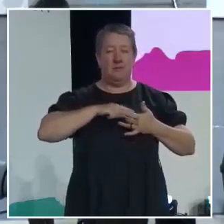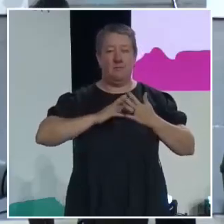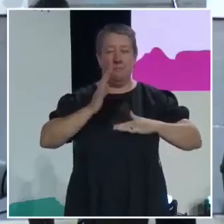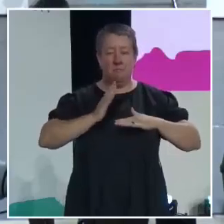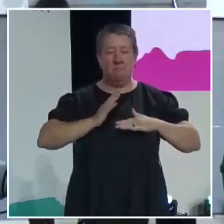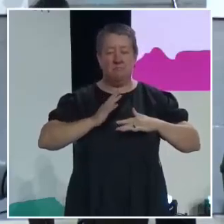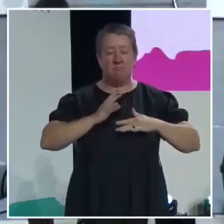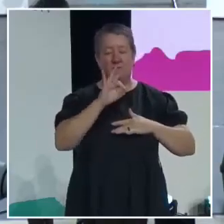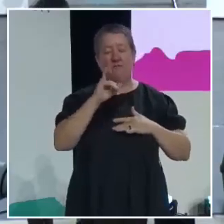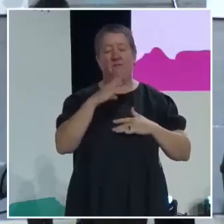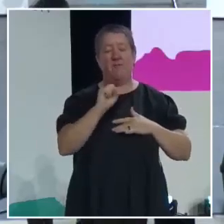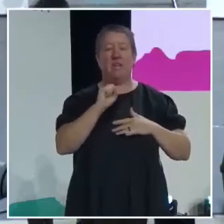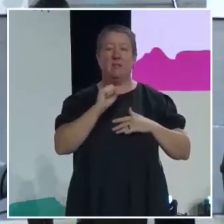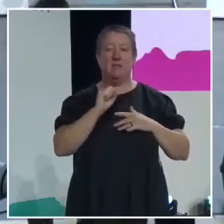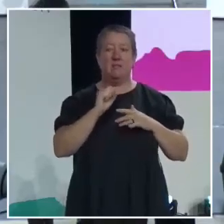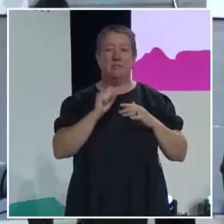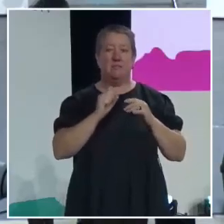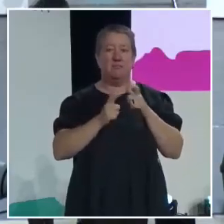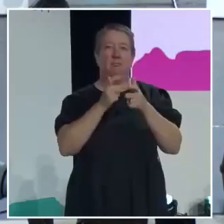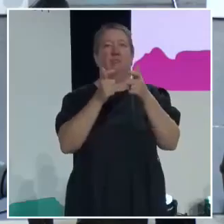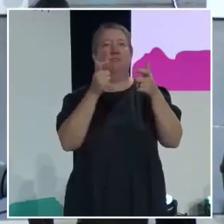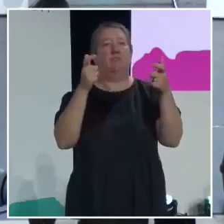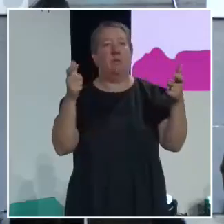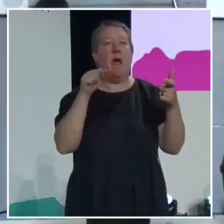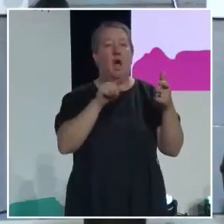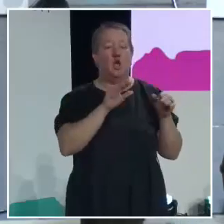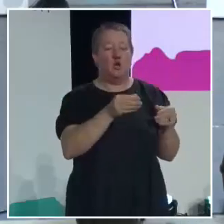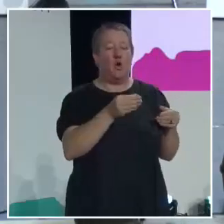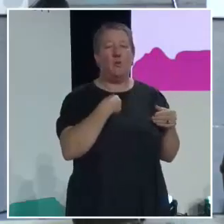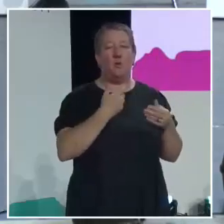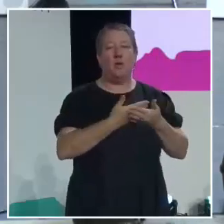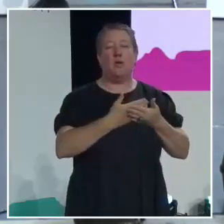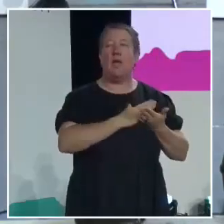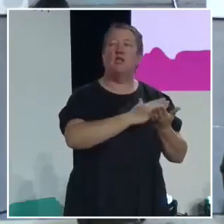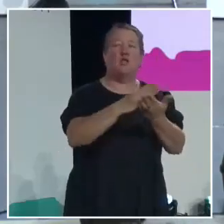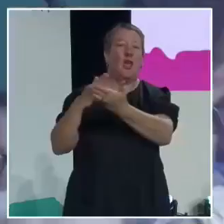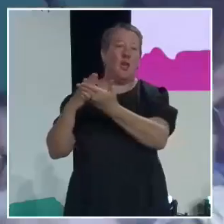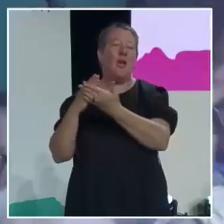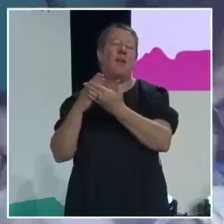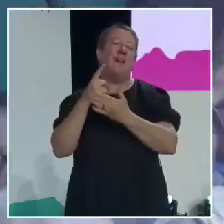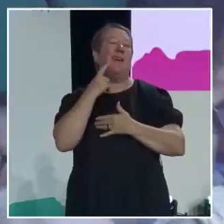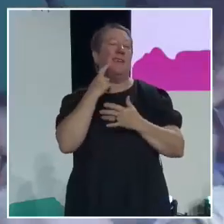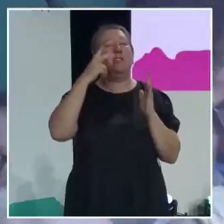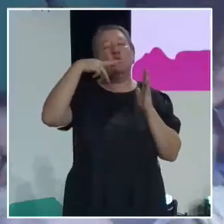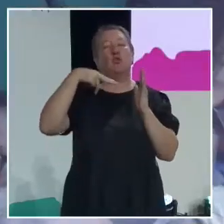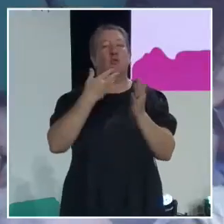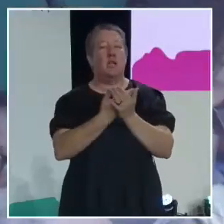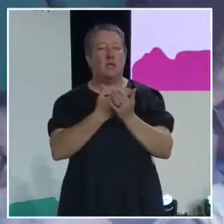through, and it's a document we can widely share that is easily readable. What I like also in the document, it's very